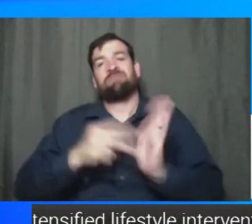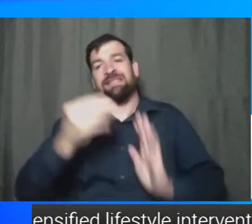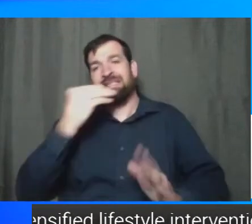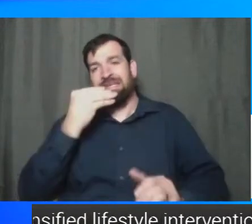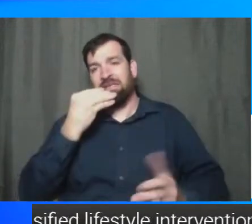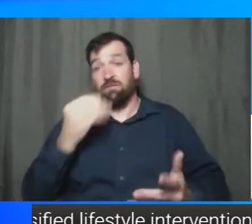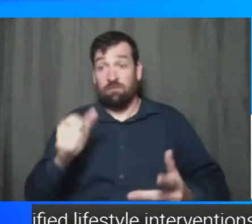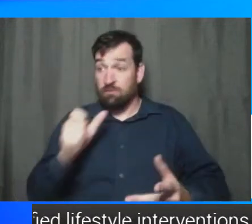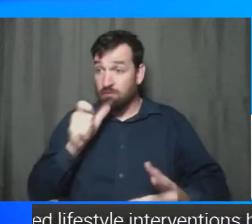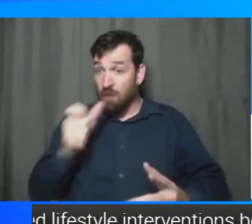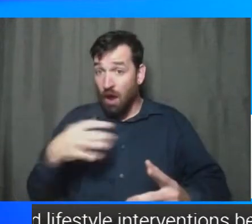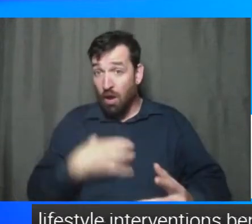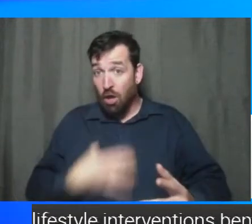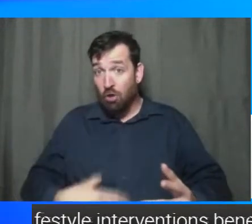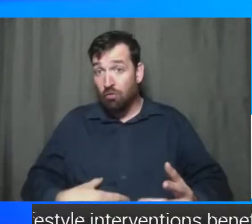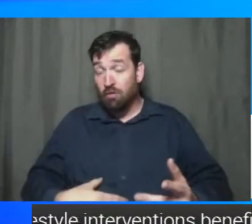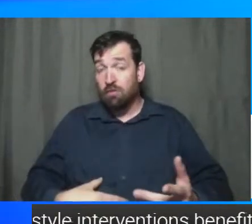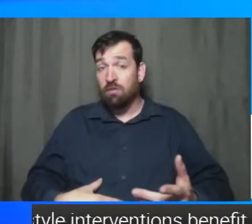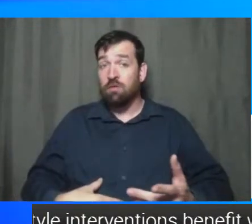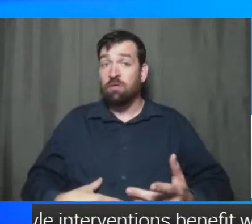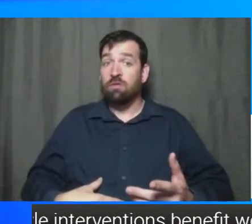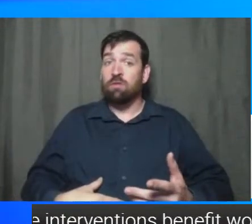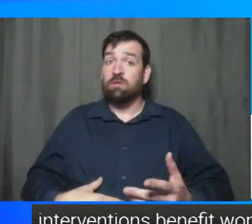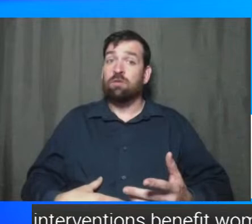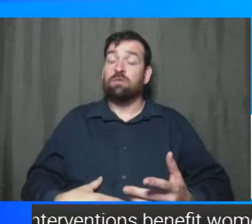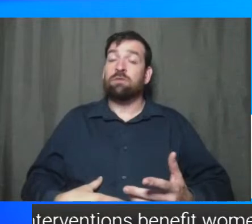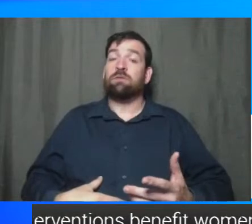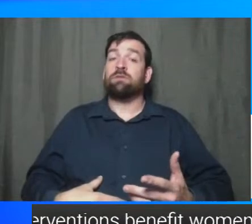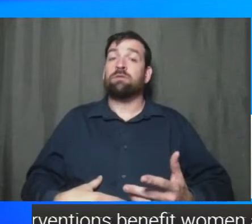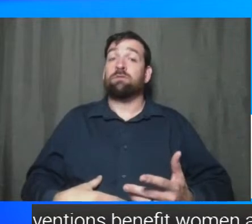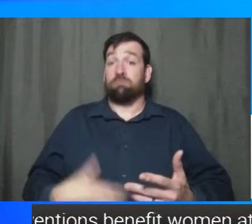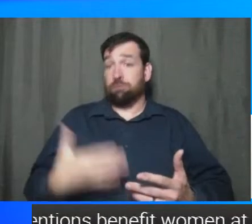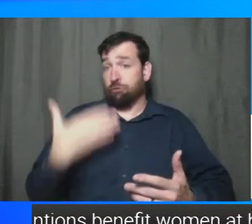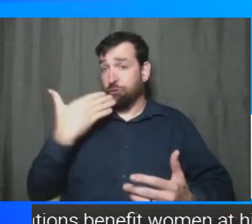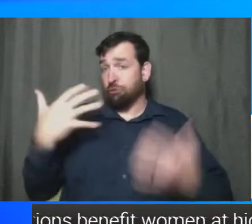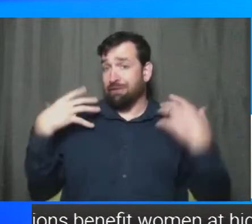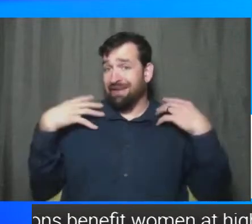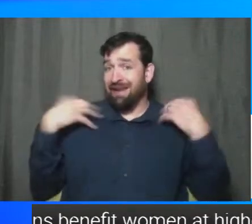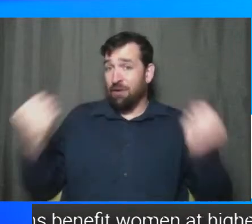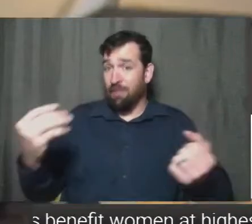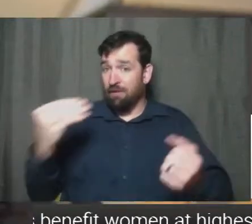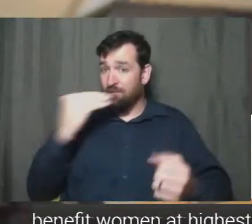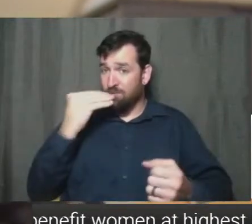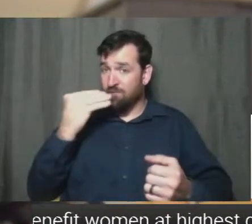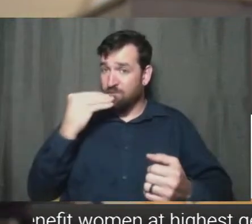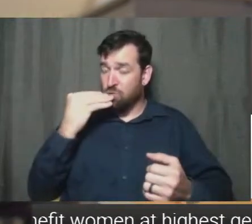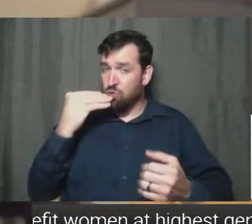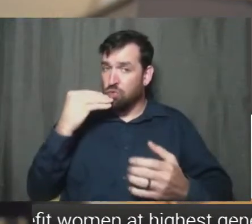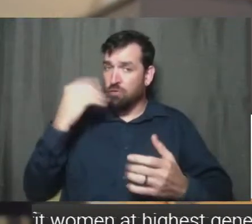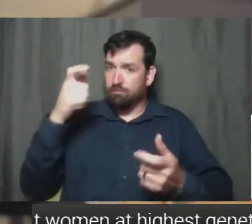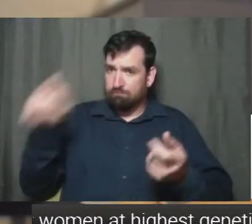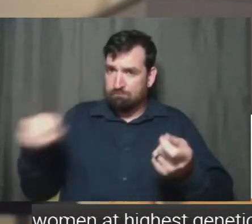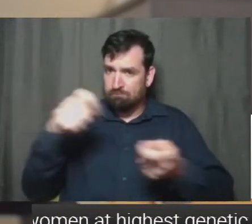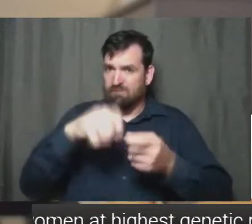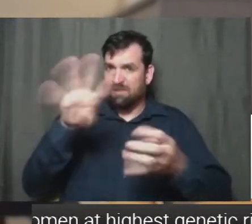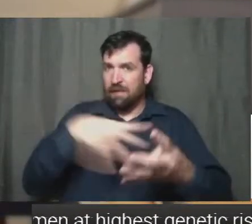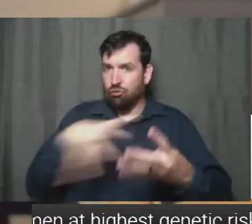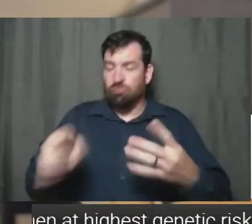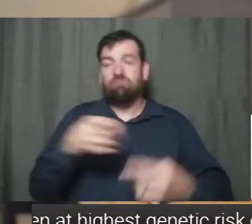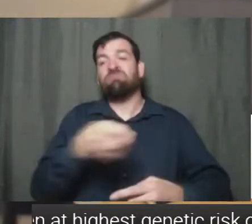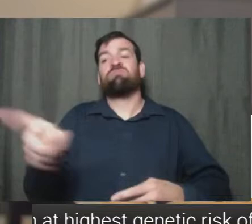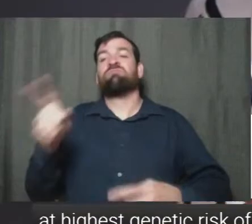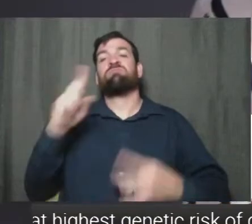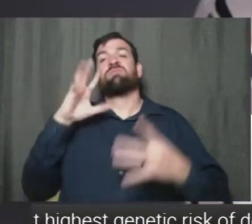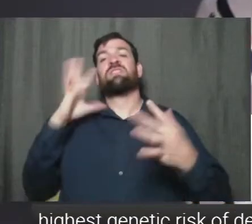hungry, it's more the approach of good, healthy food in front of them on regular schedules. They decide what's going into them at